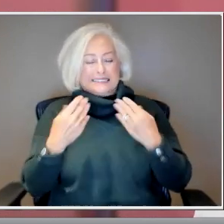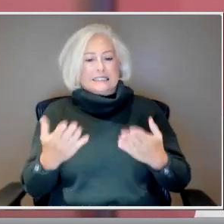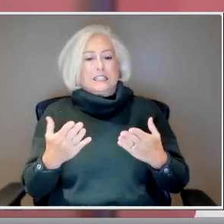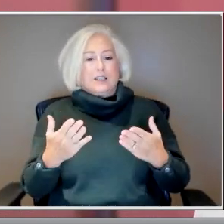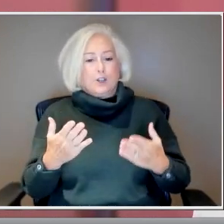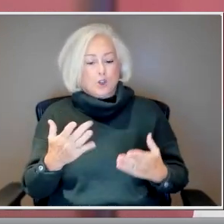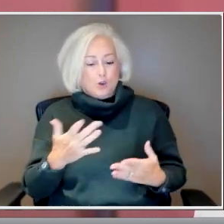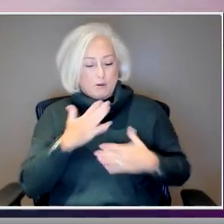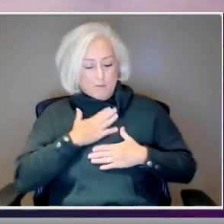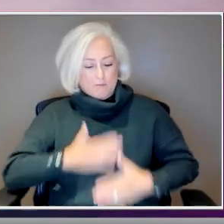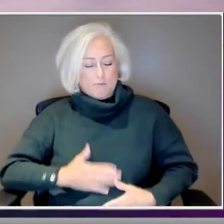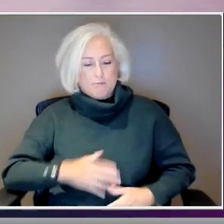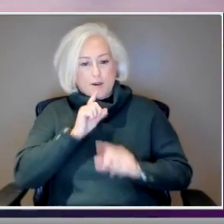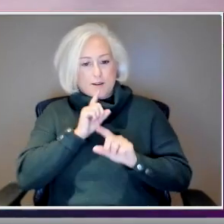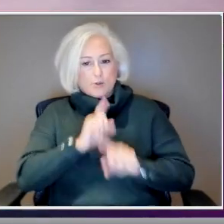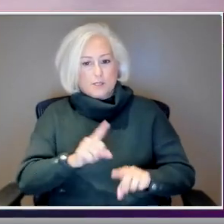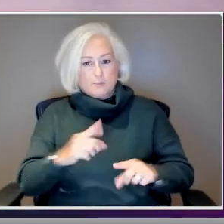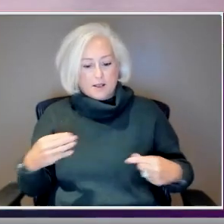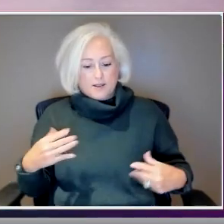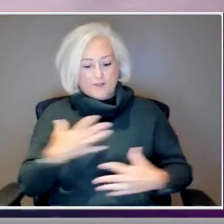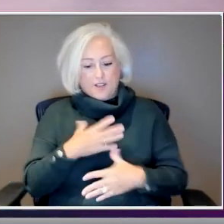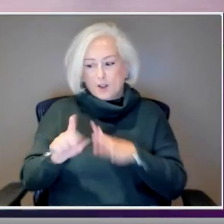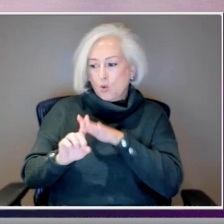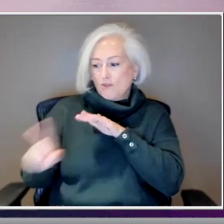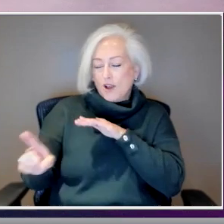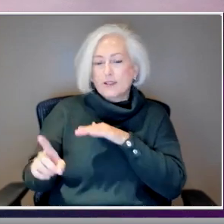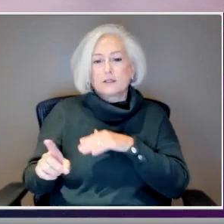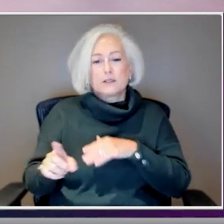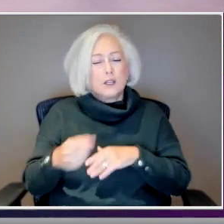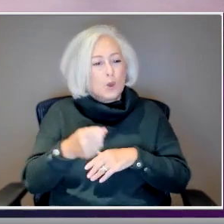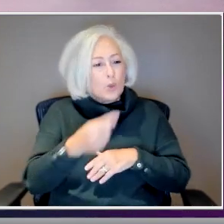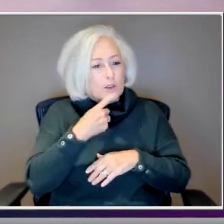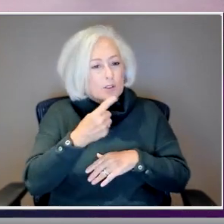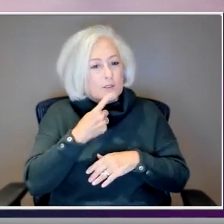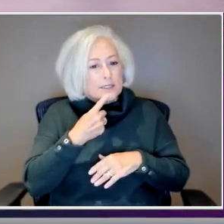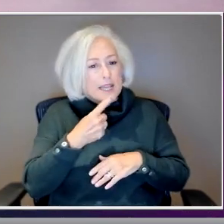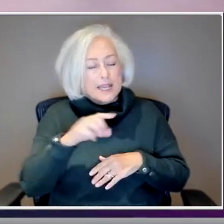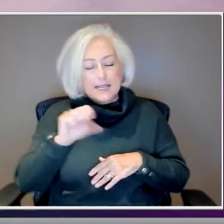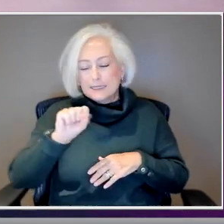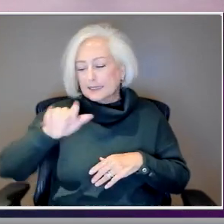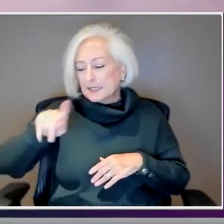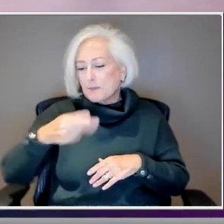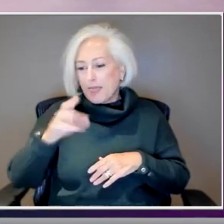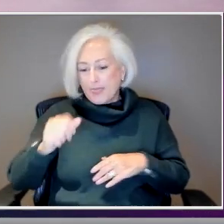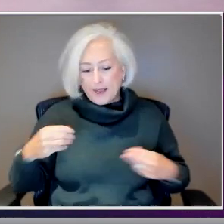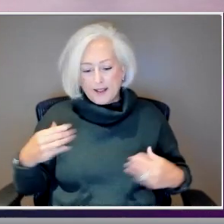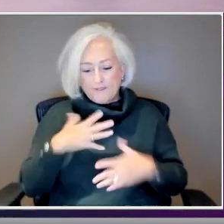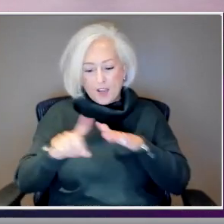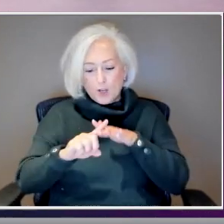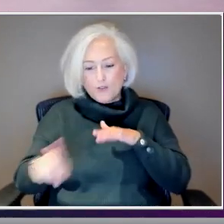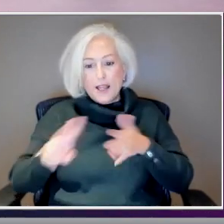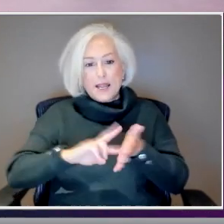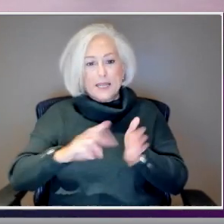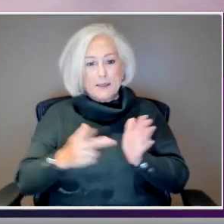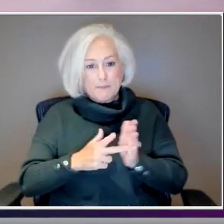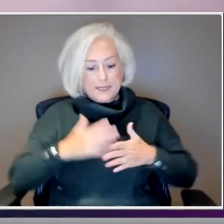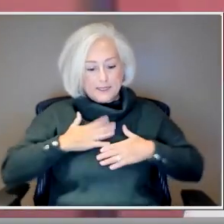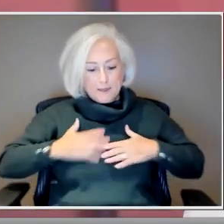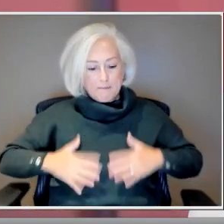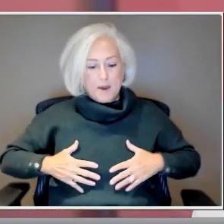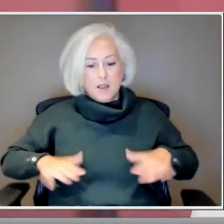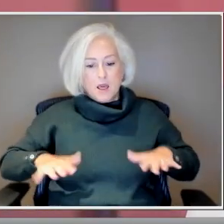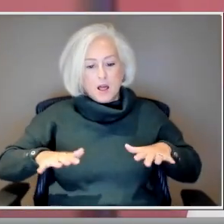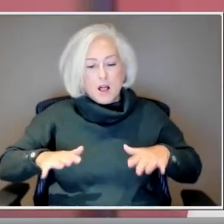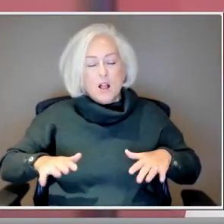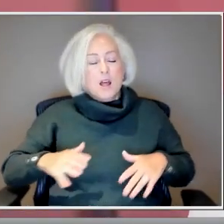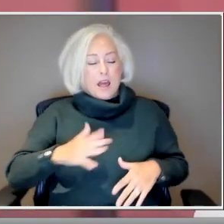response. When you say sympathetic response, you mean the fluttering? Yes. And the jittery, the jitters. So you add that to the